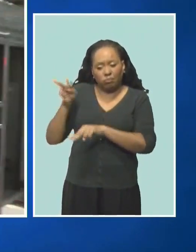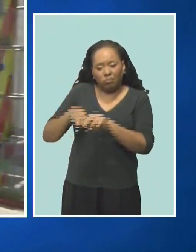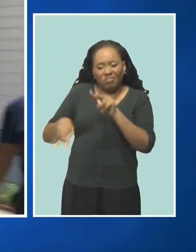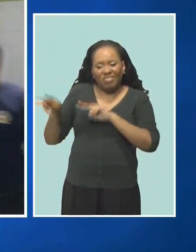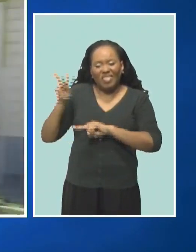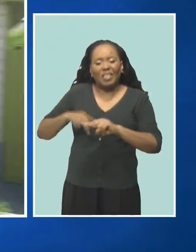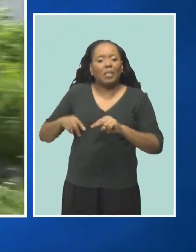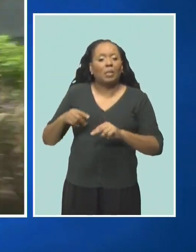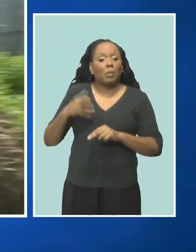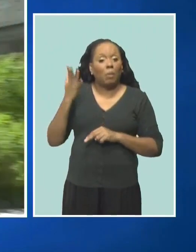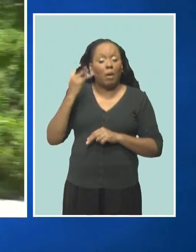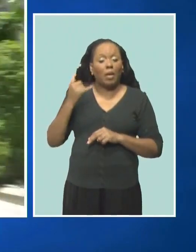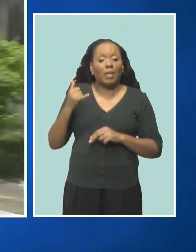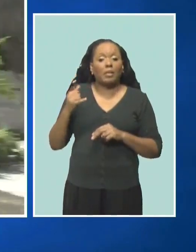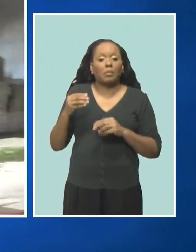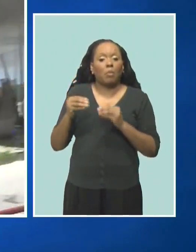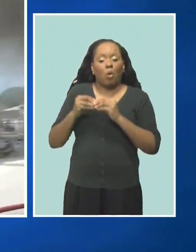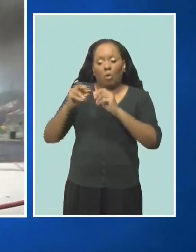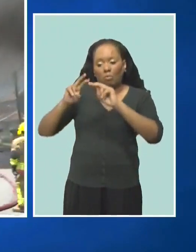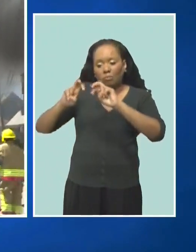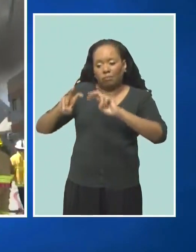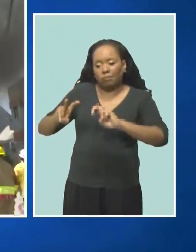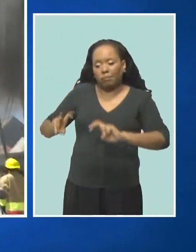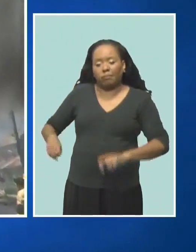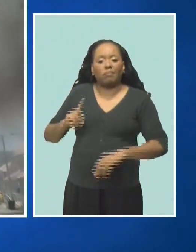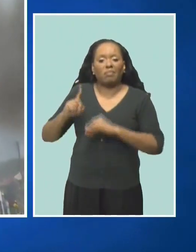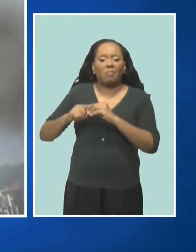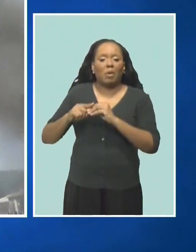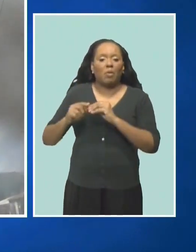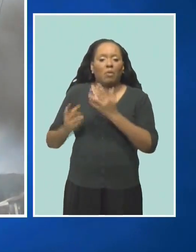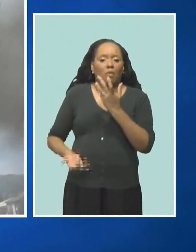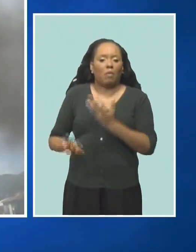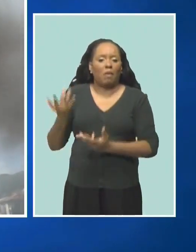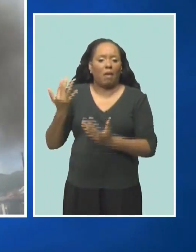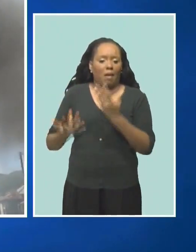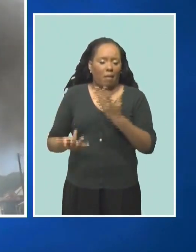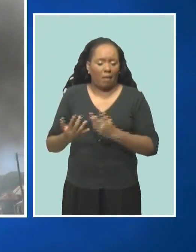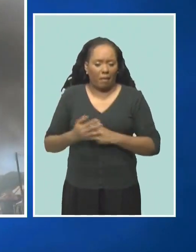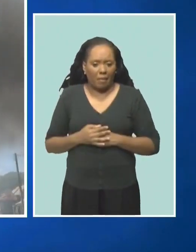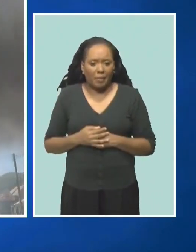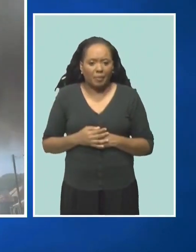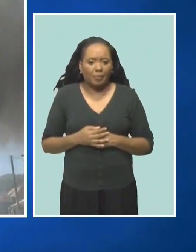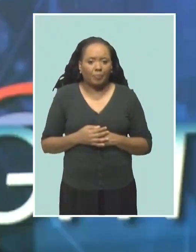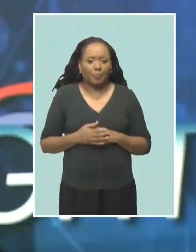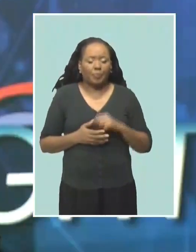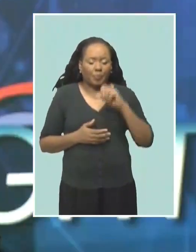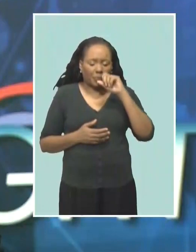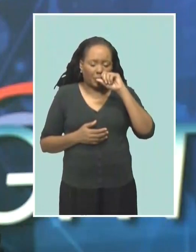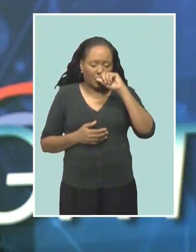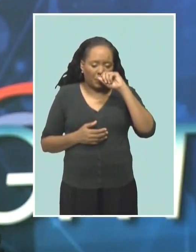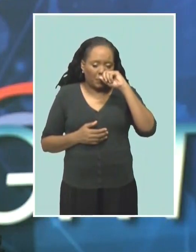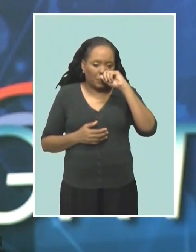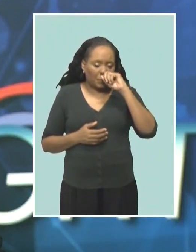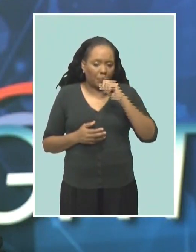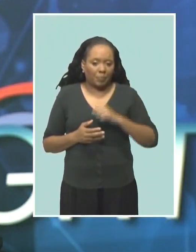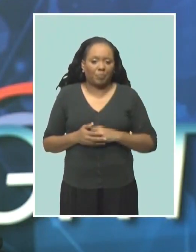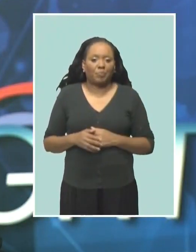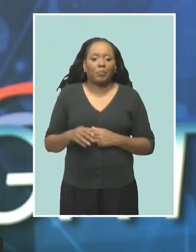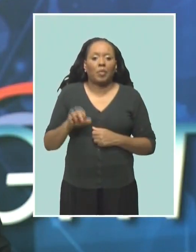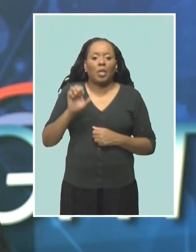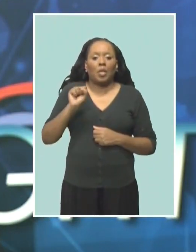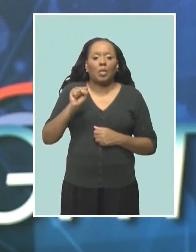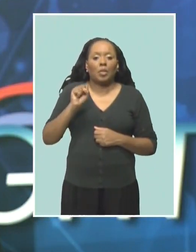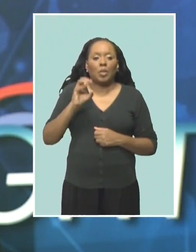investigations continue into the incident. Trevor Thorpe, CBC News. The Soca